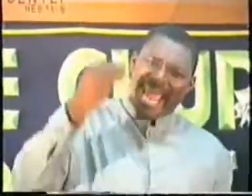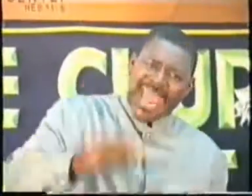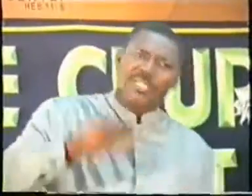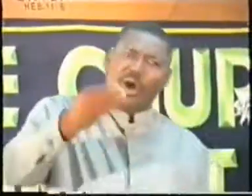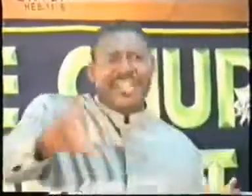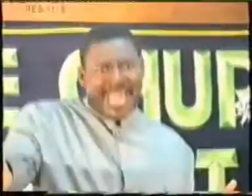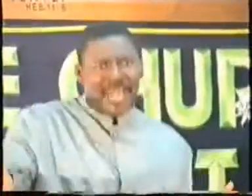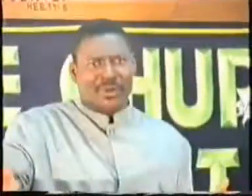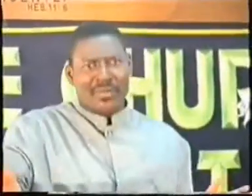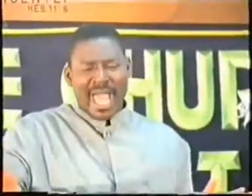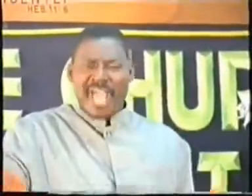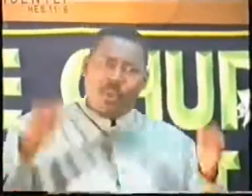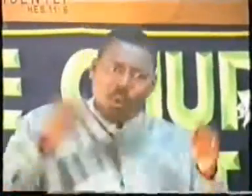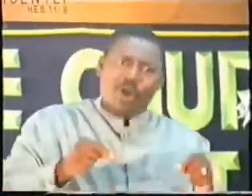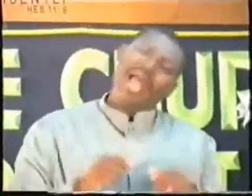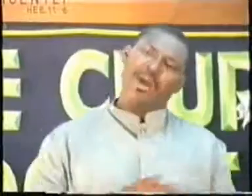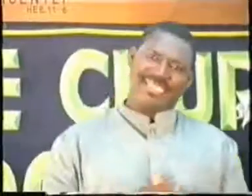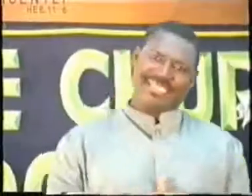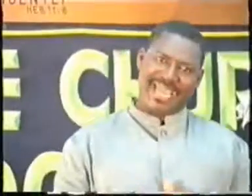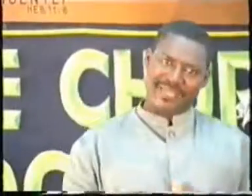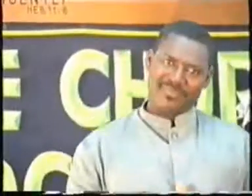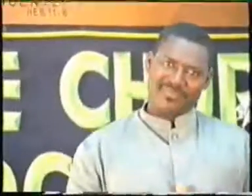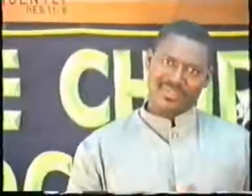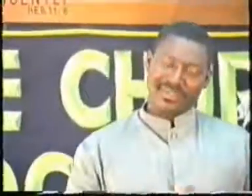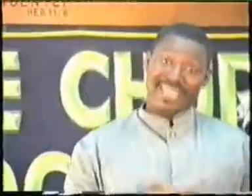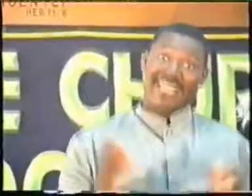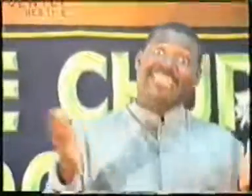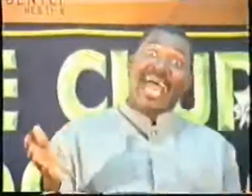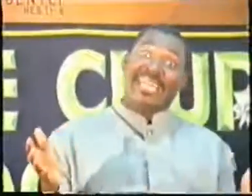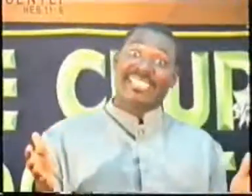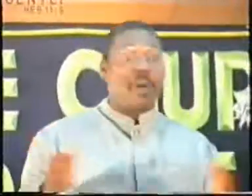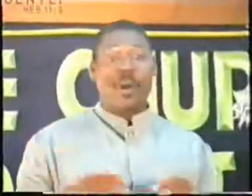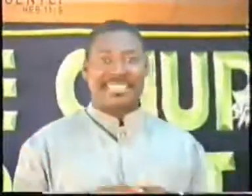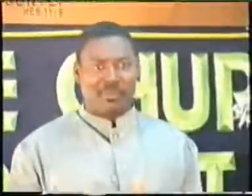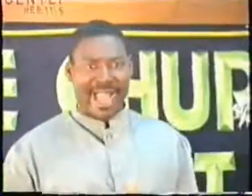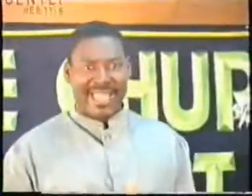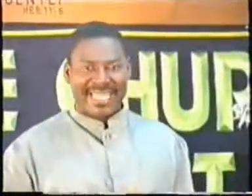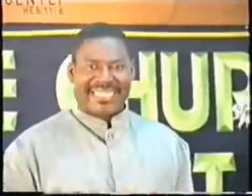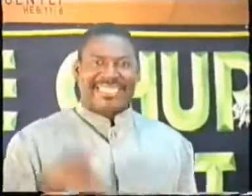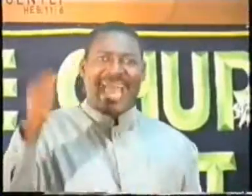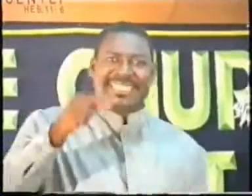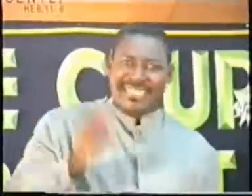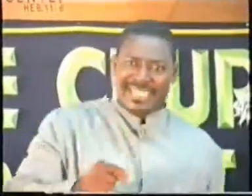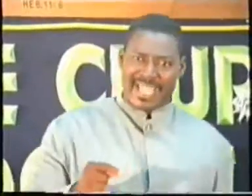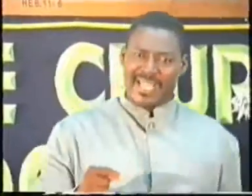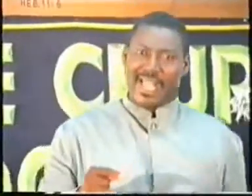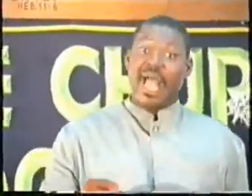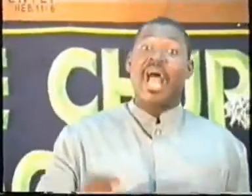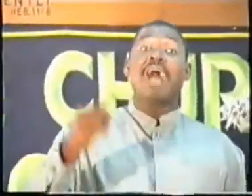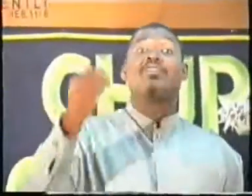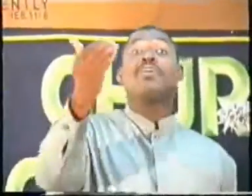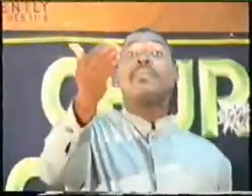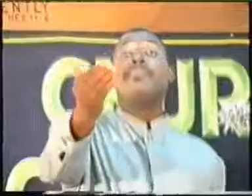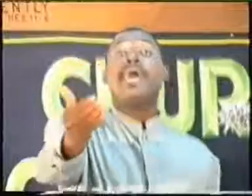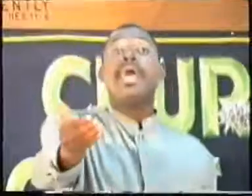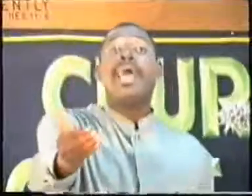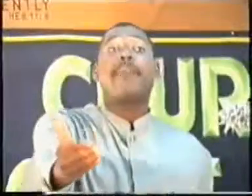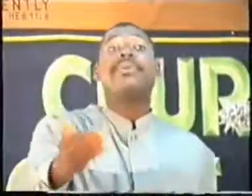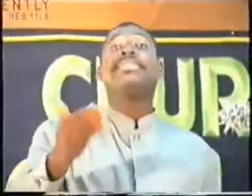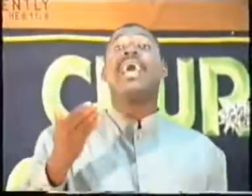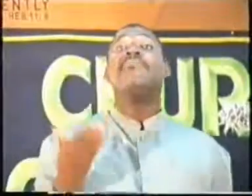at the end of the day no aya wo ana wo decide se e ka tight e ho asem a tight no de he asoraso